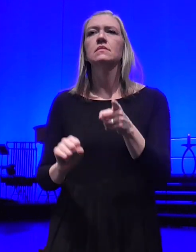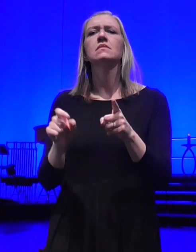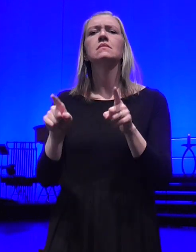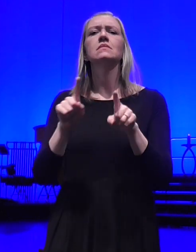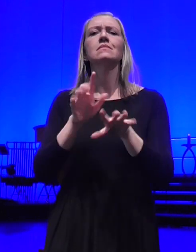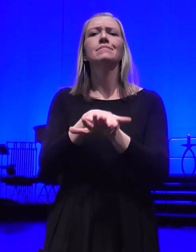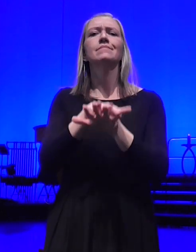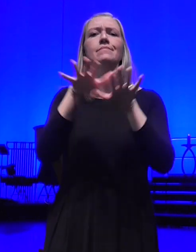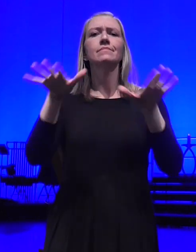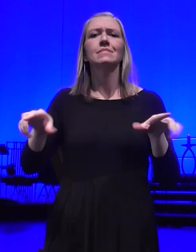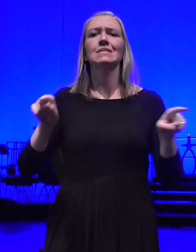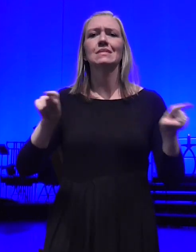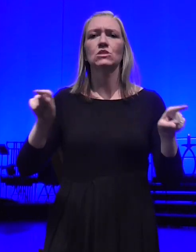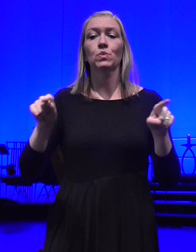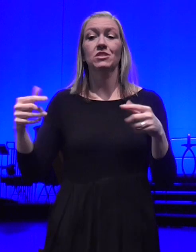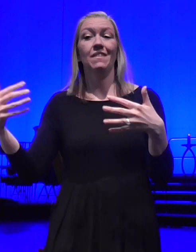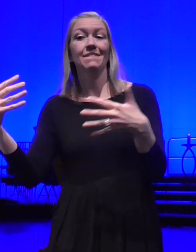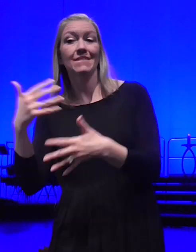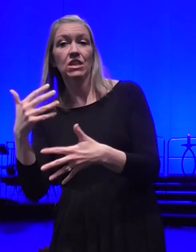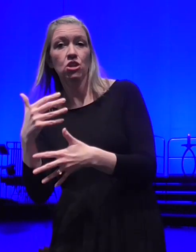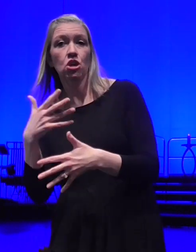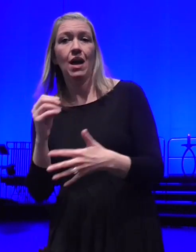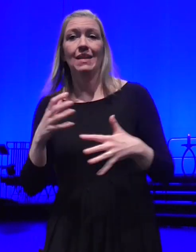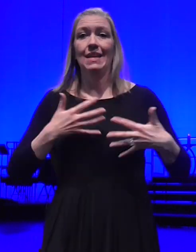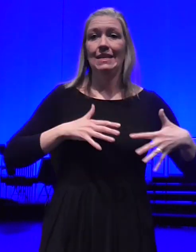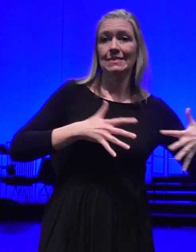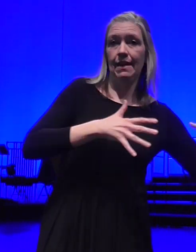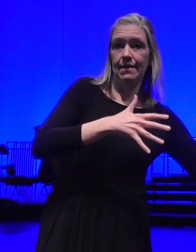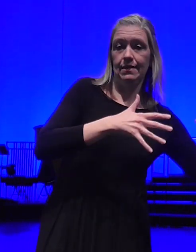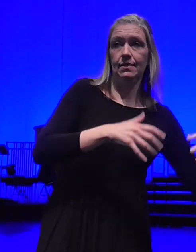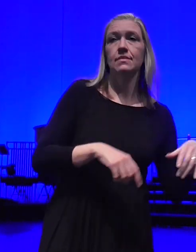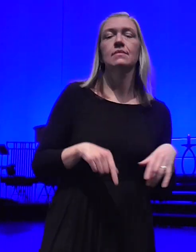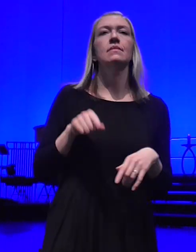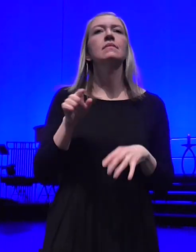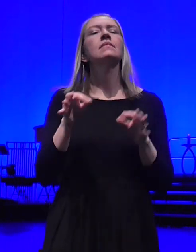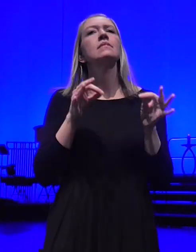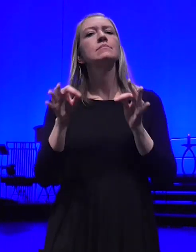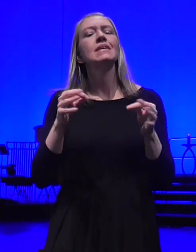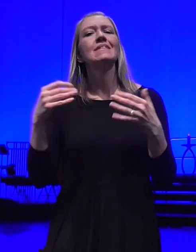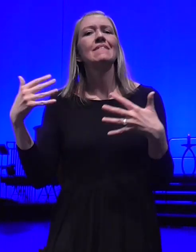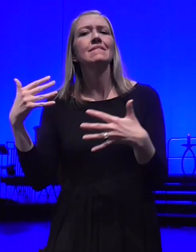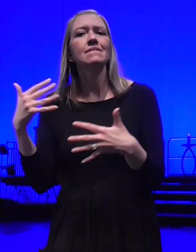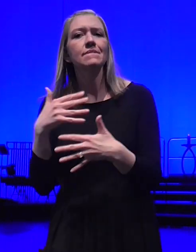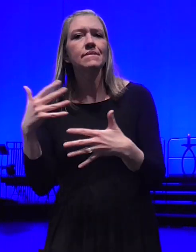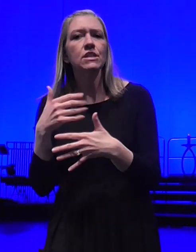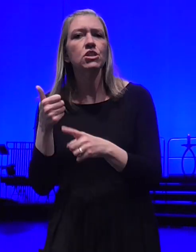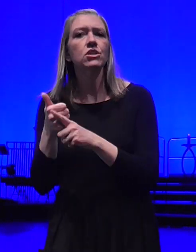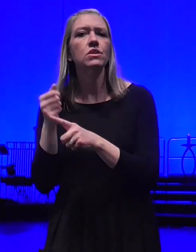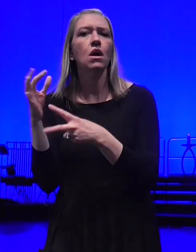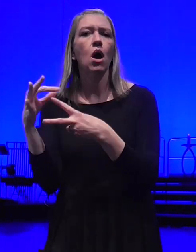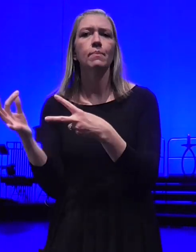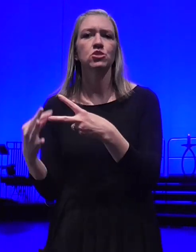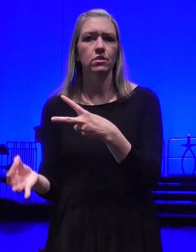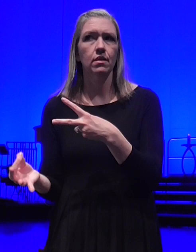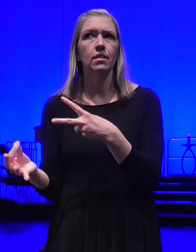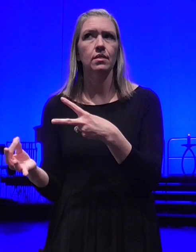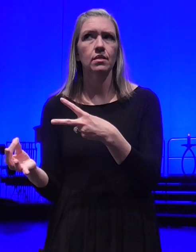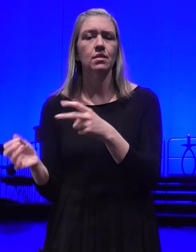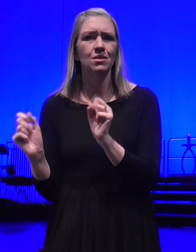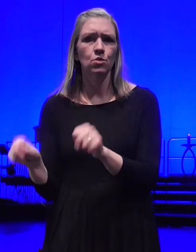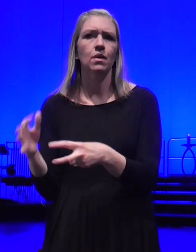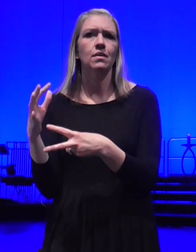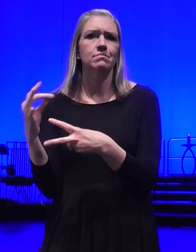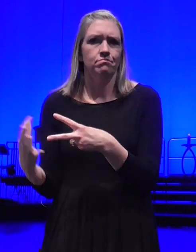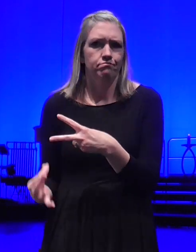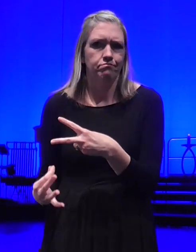fear and anxiety. He says fear is optional, folks. Fear is